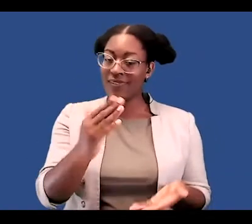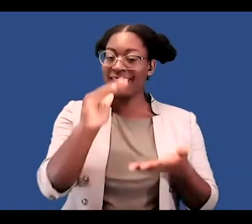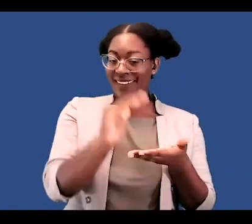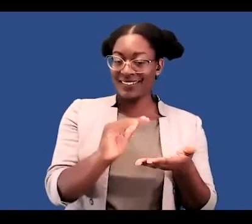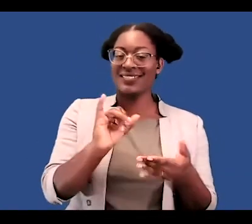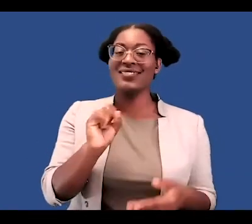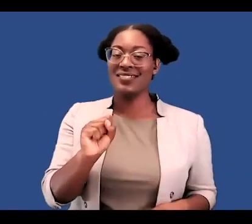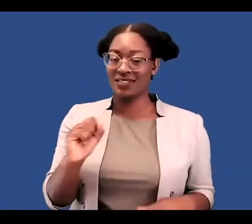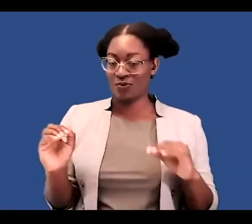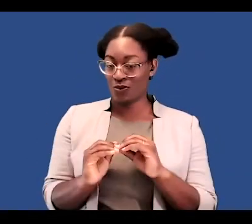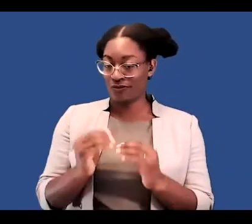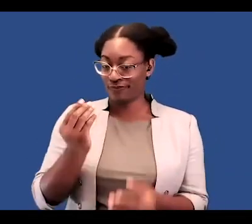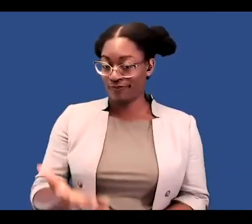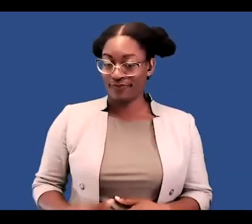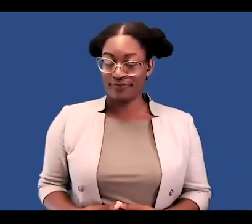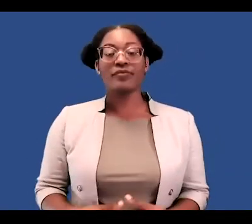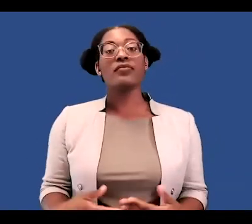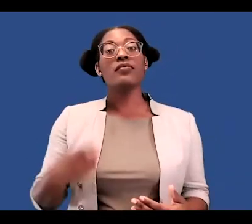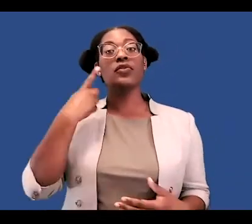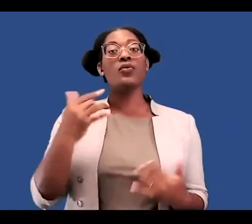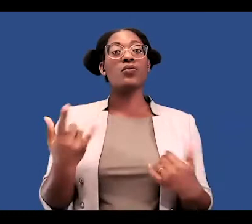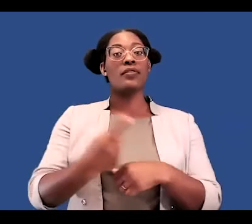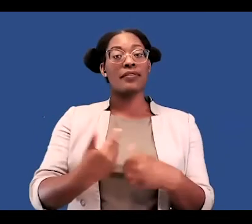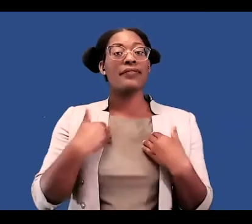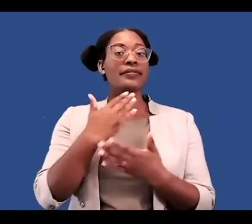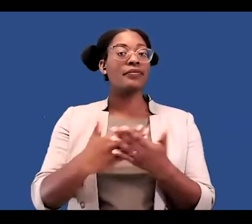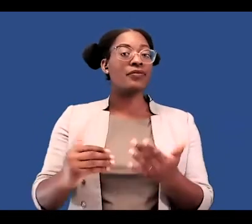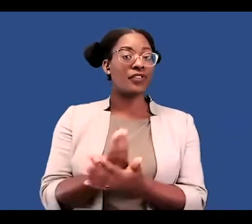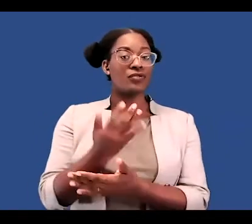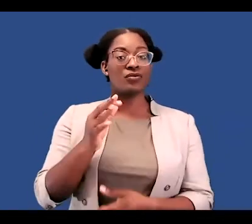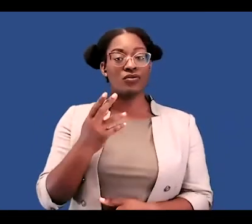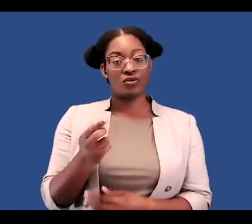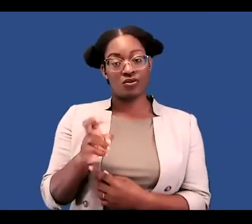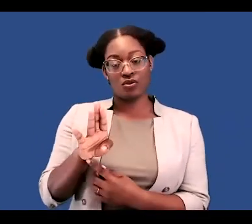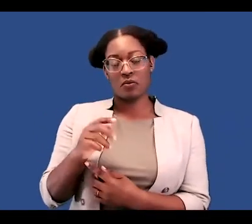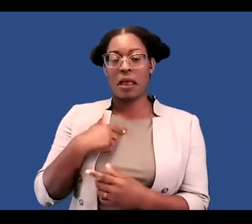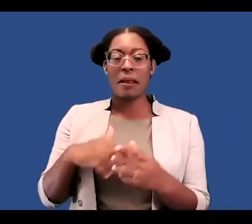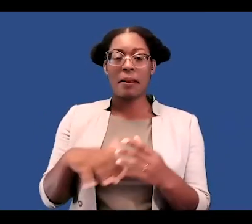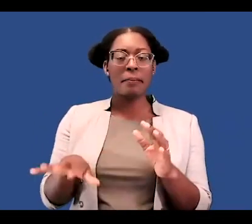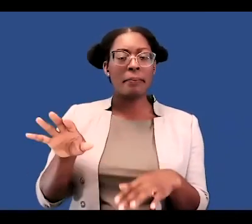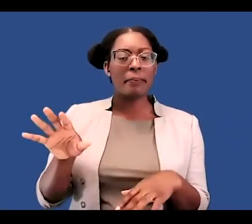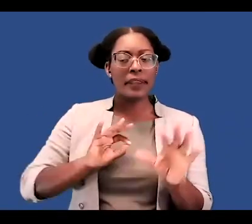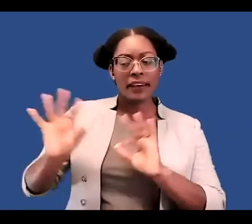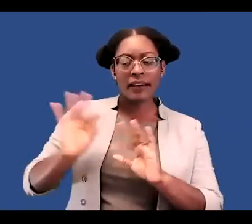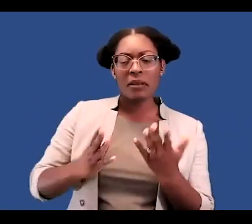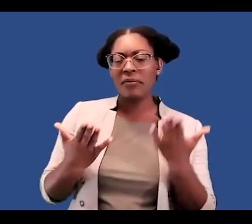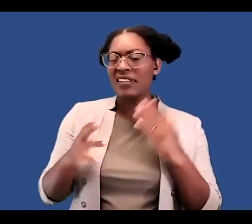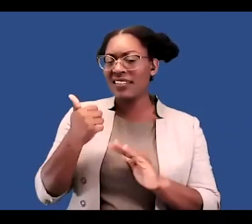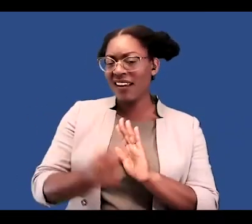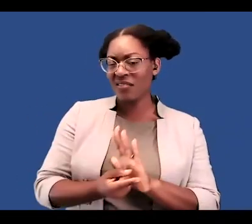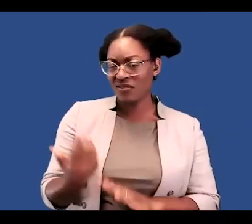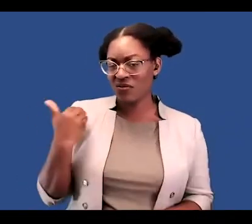for today's class, we have some fresh herbs that I harvested maybe like